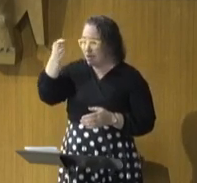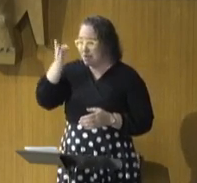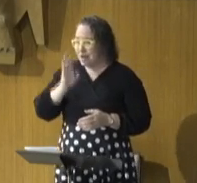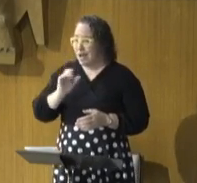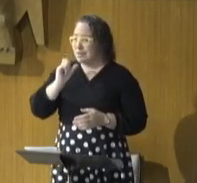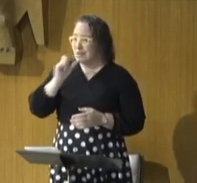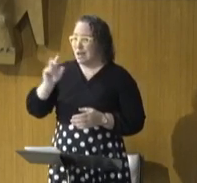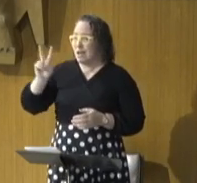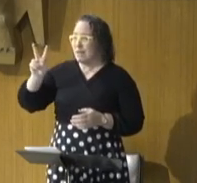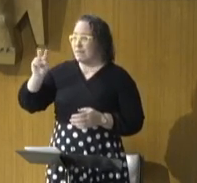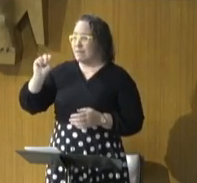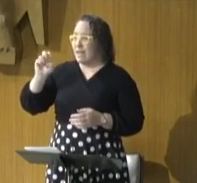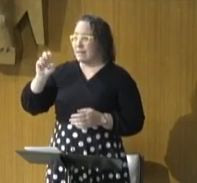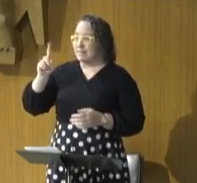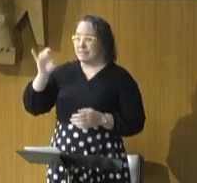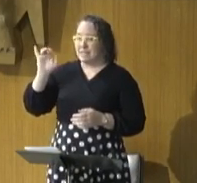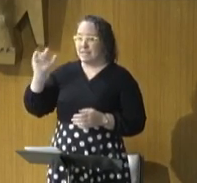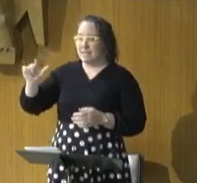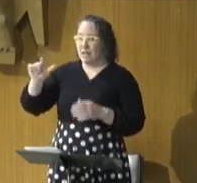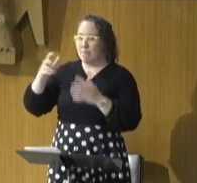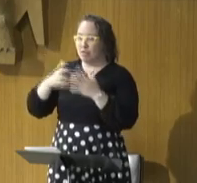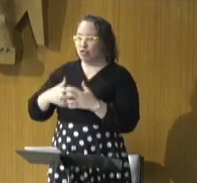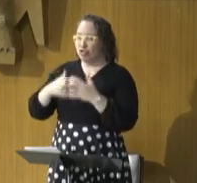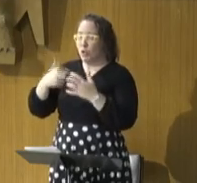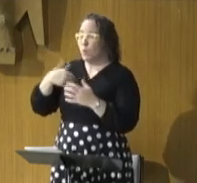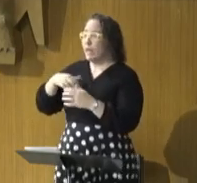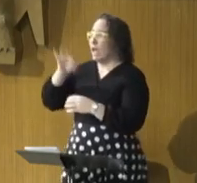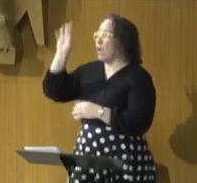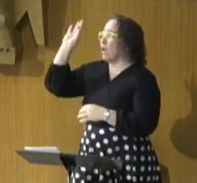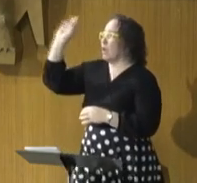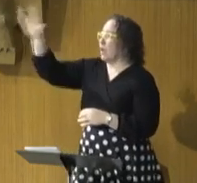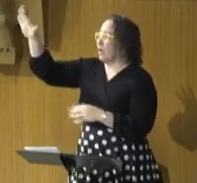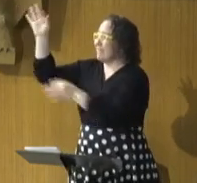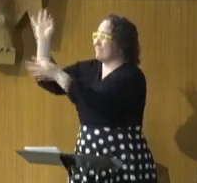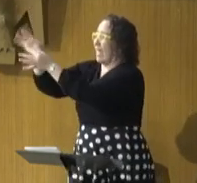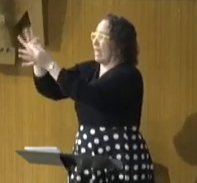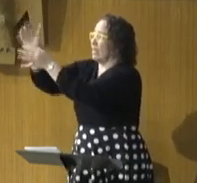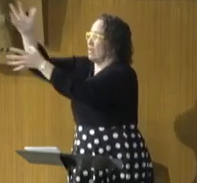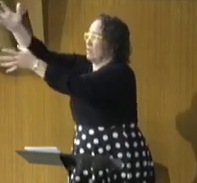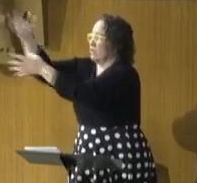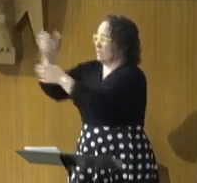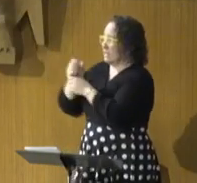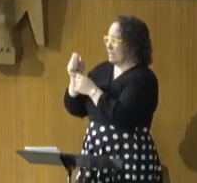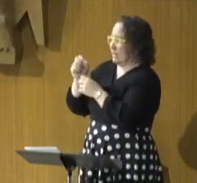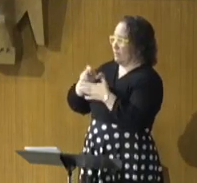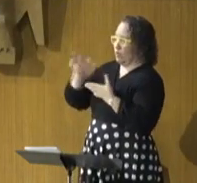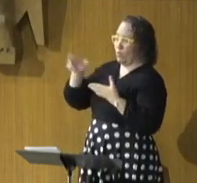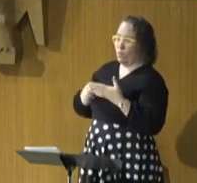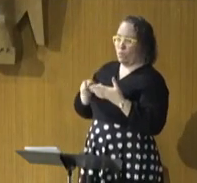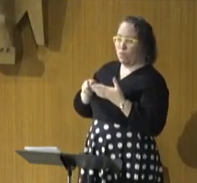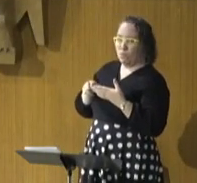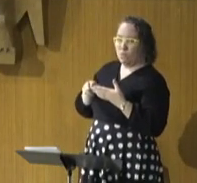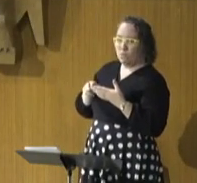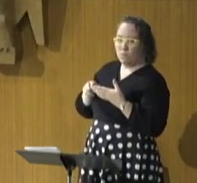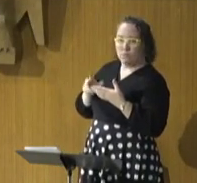machine into which we insert our faithfulness and in turn receive the reward we are seeking.